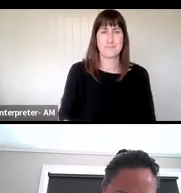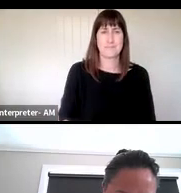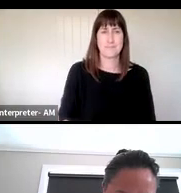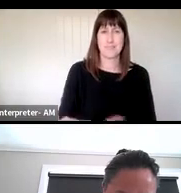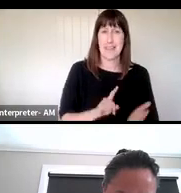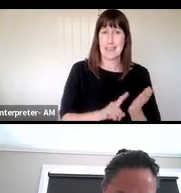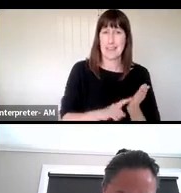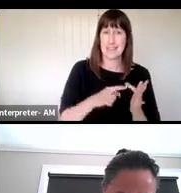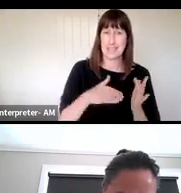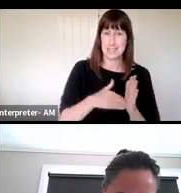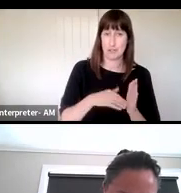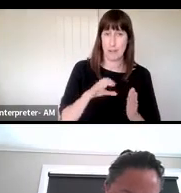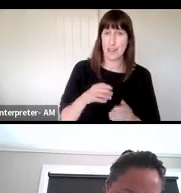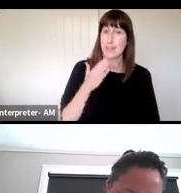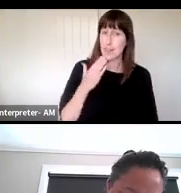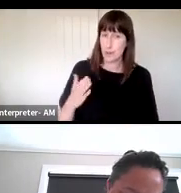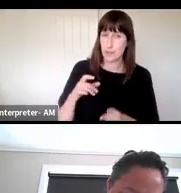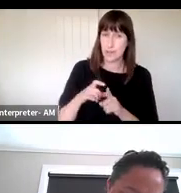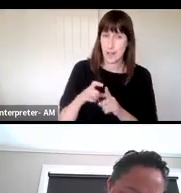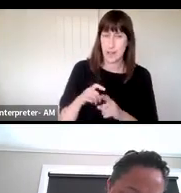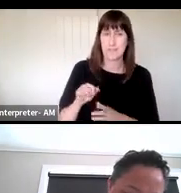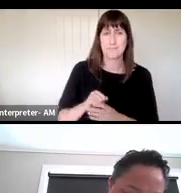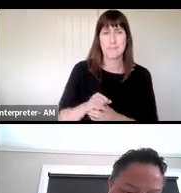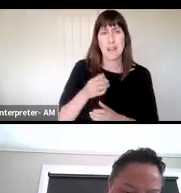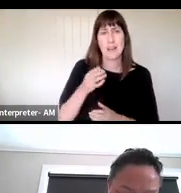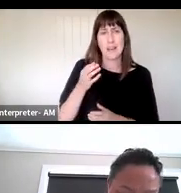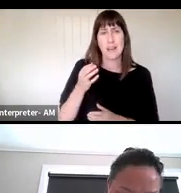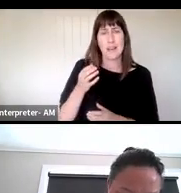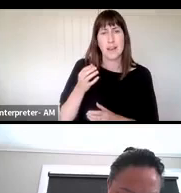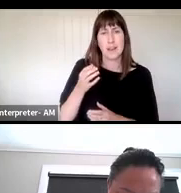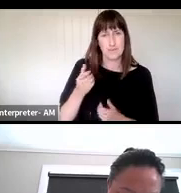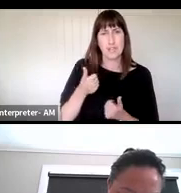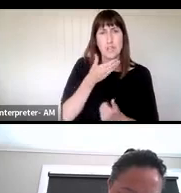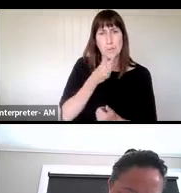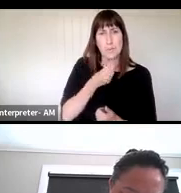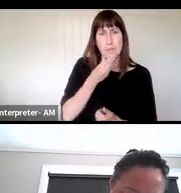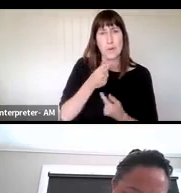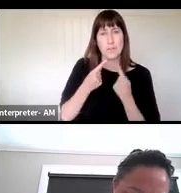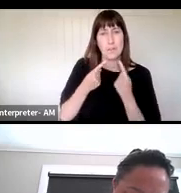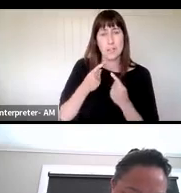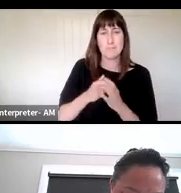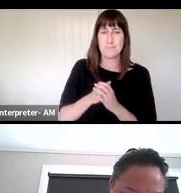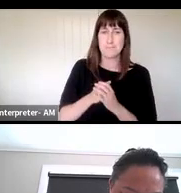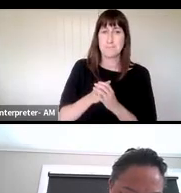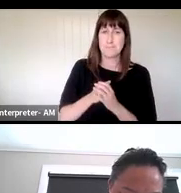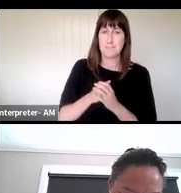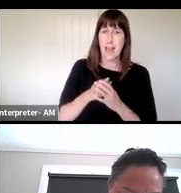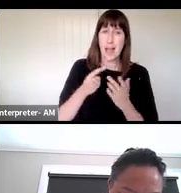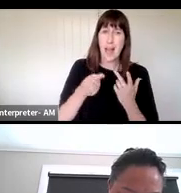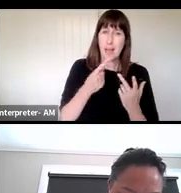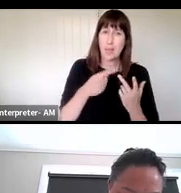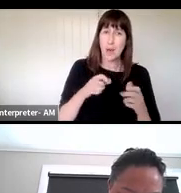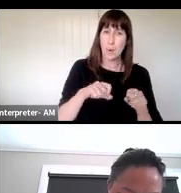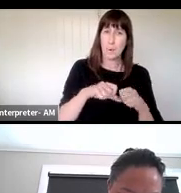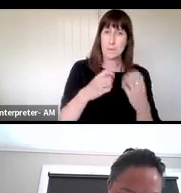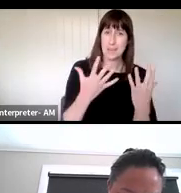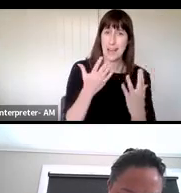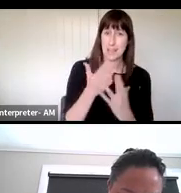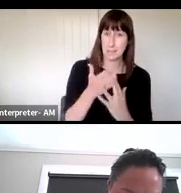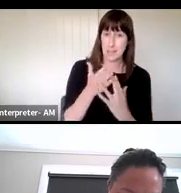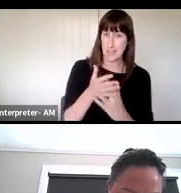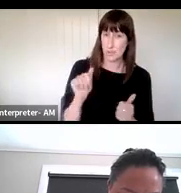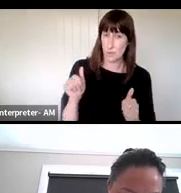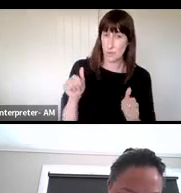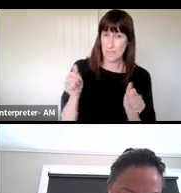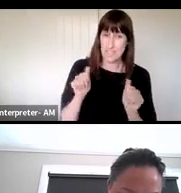Thanks, Diane. Just really useful. Just in terms of the web accessibility, have you seen any countries that have done that well?